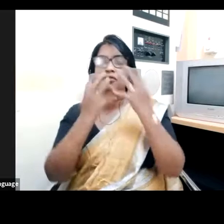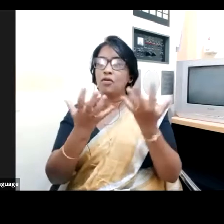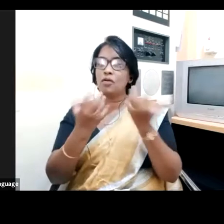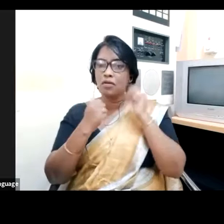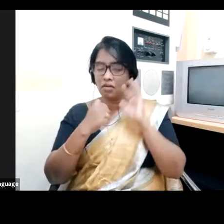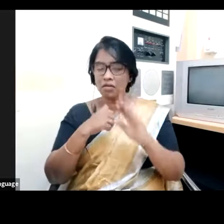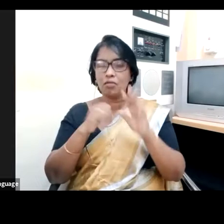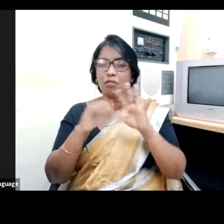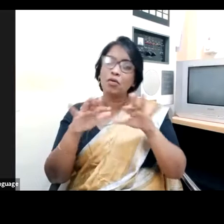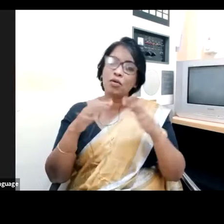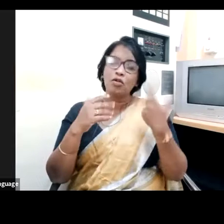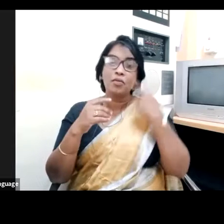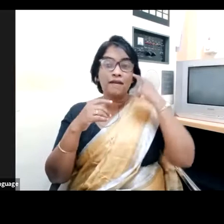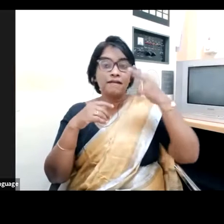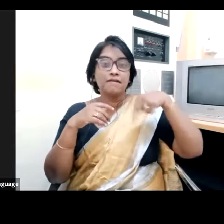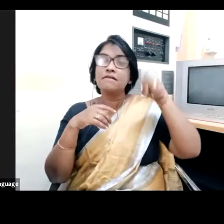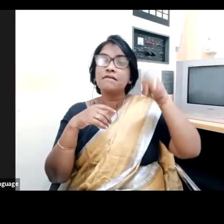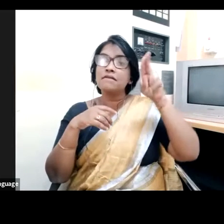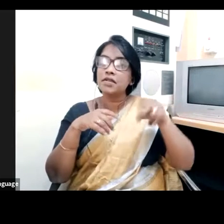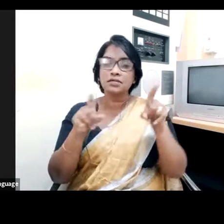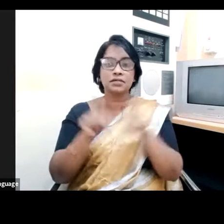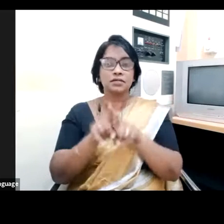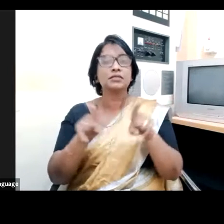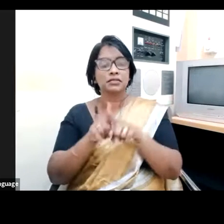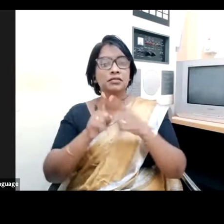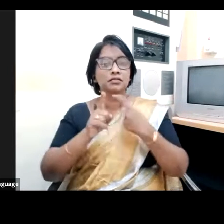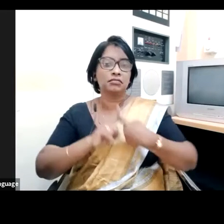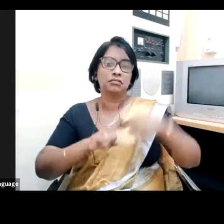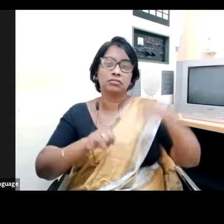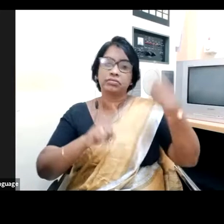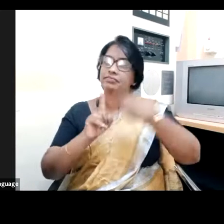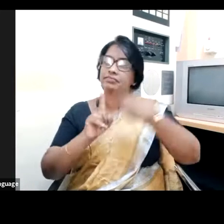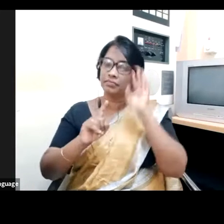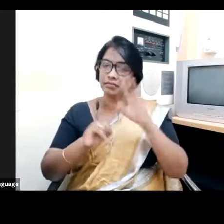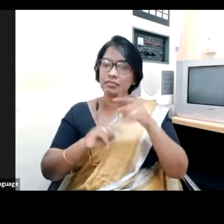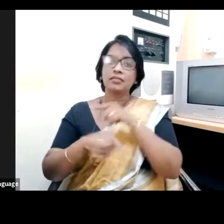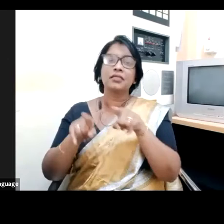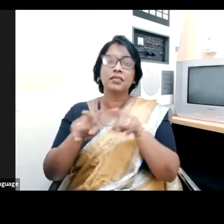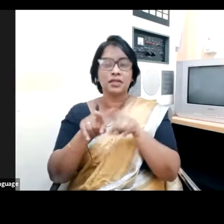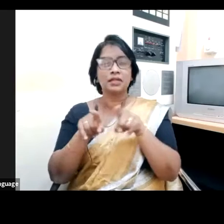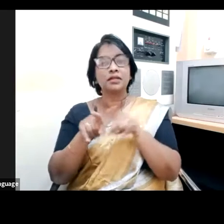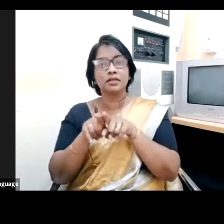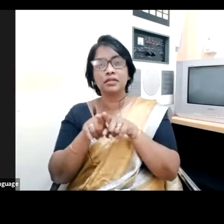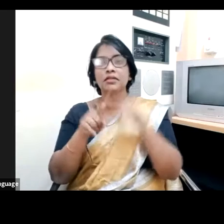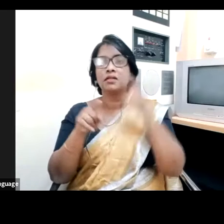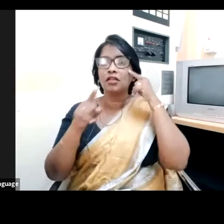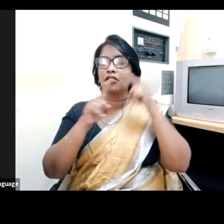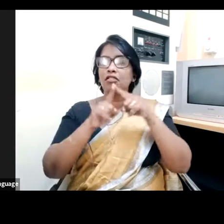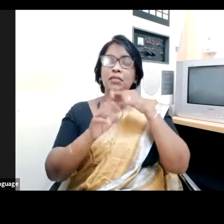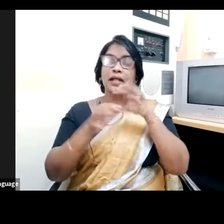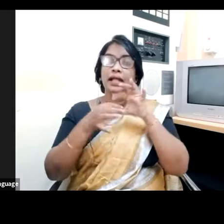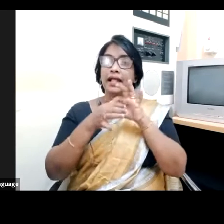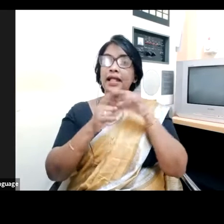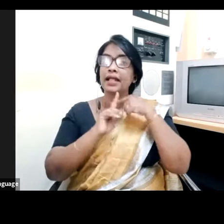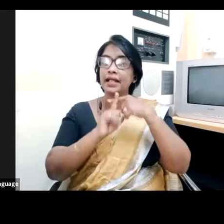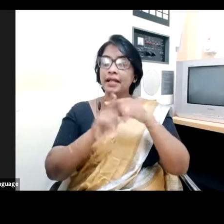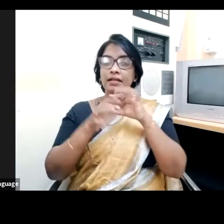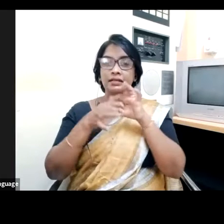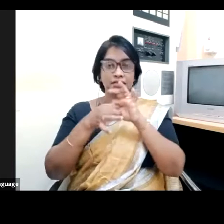place science-based decarbonization at its core. Carbon offsets will never make a business model align with the Paris